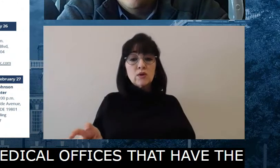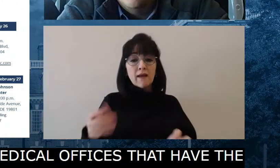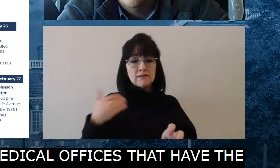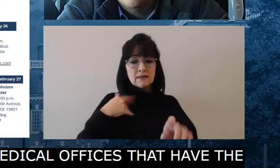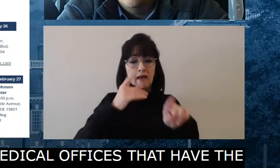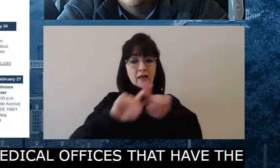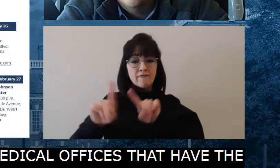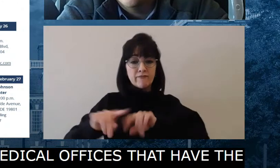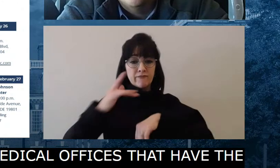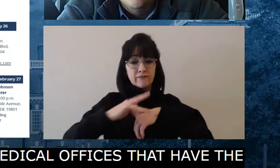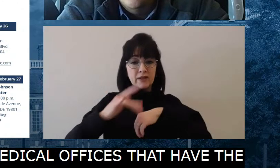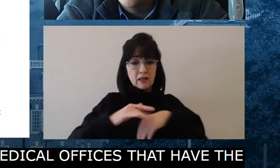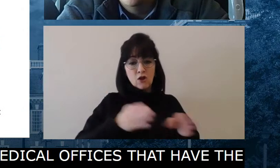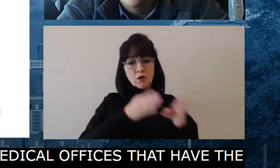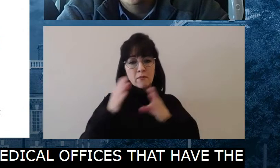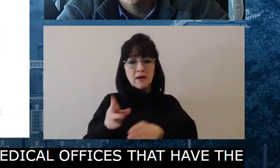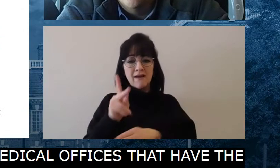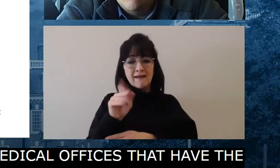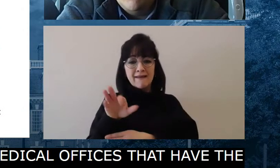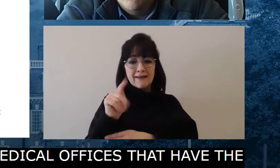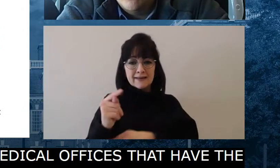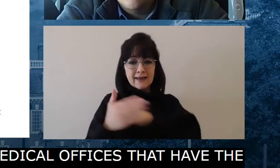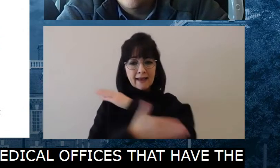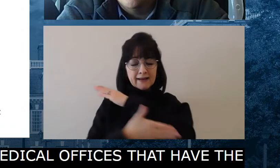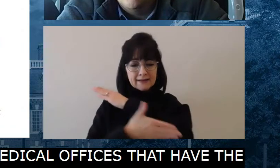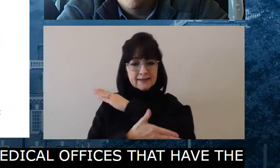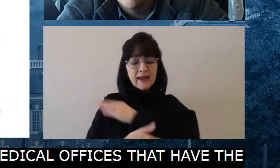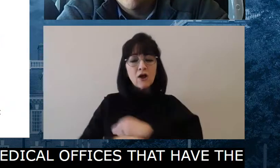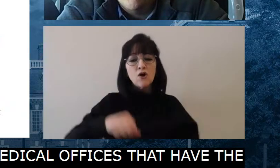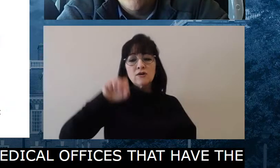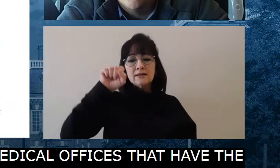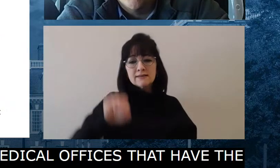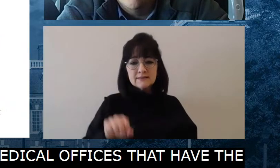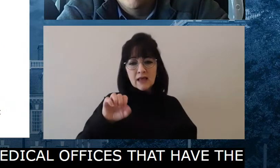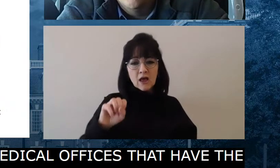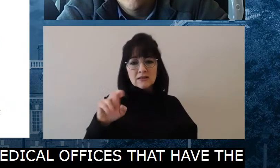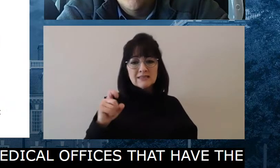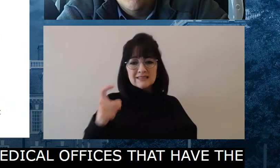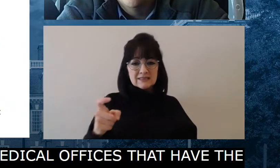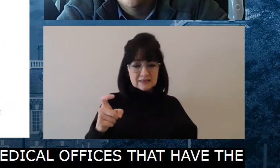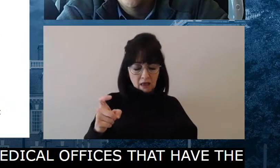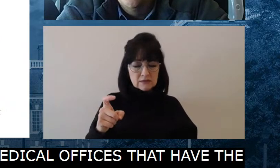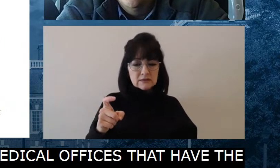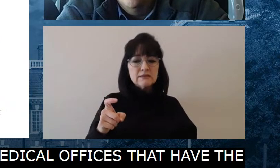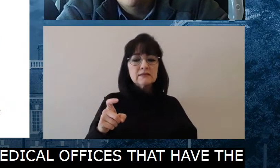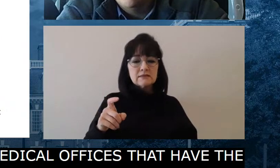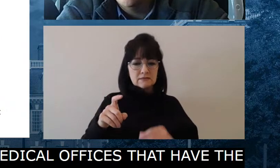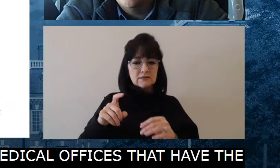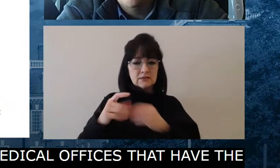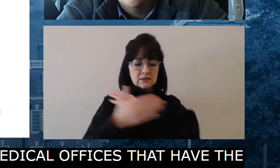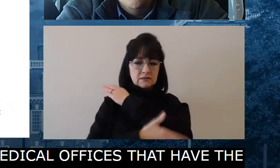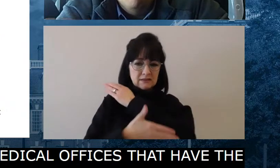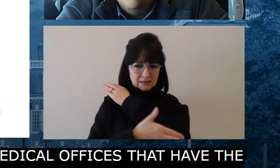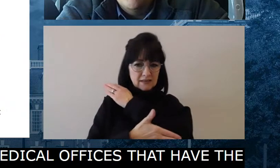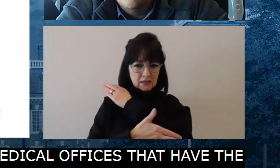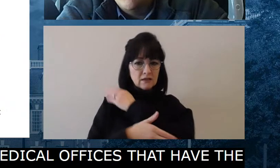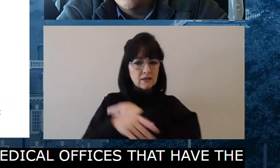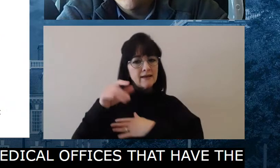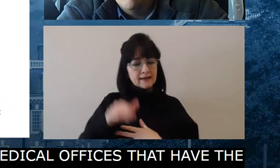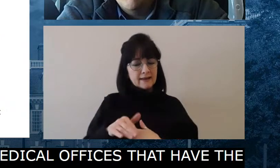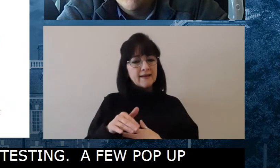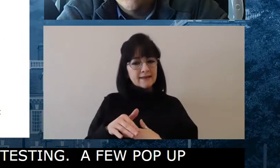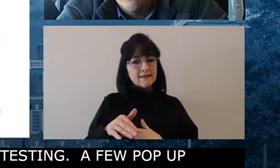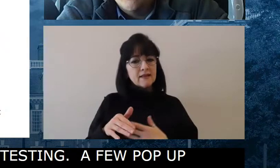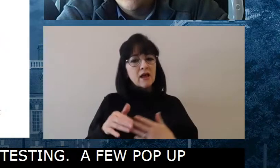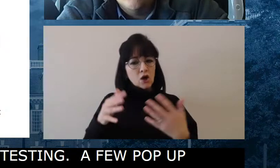and then Kent and Sussex. We still need people to get tested. We've had some great weeks of lower numbers, lower positivity, but we need to make